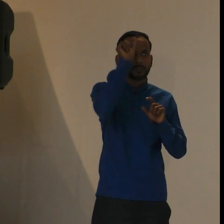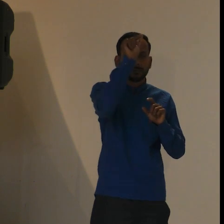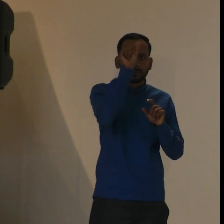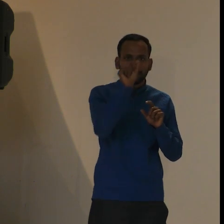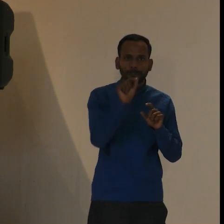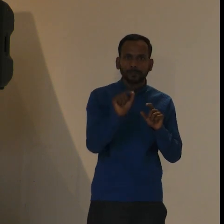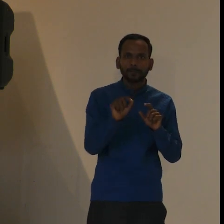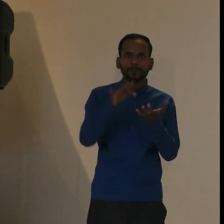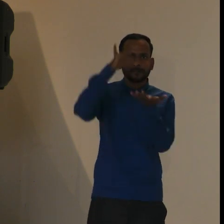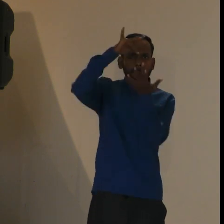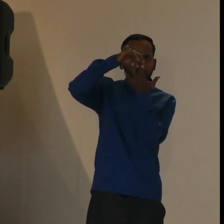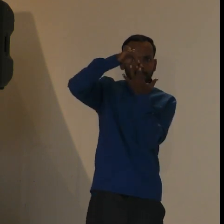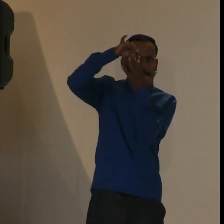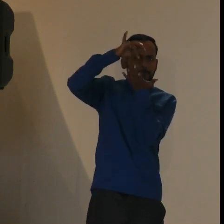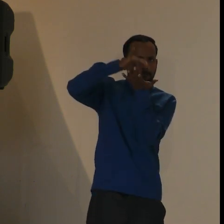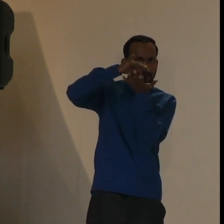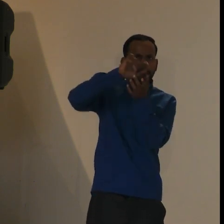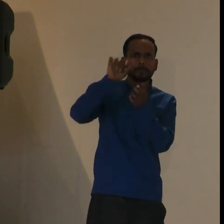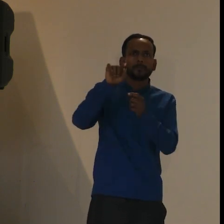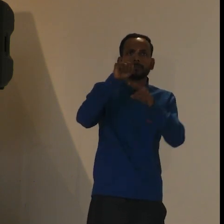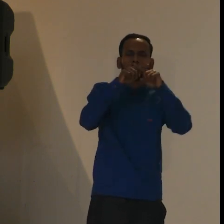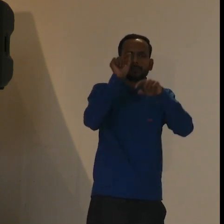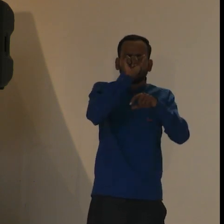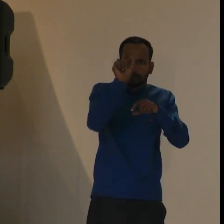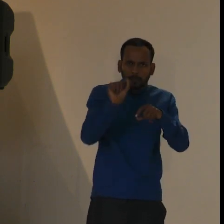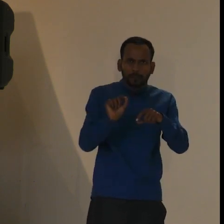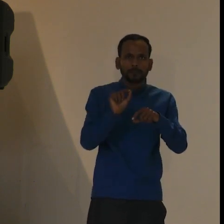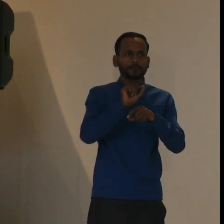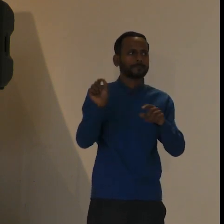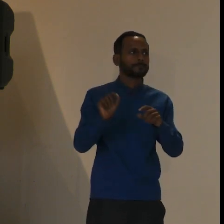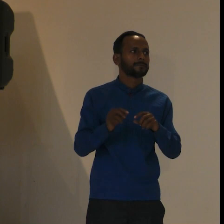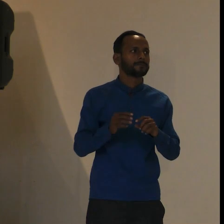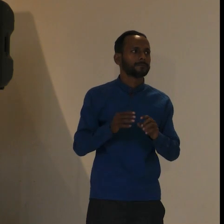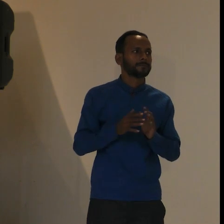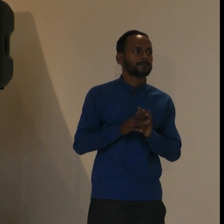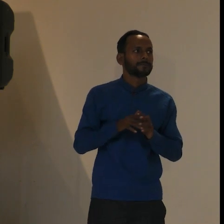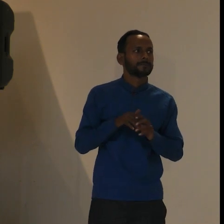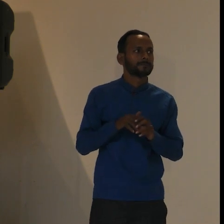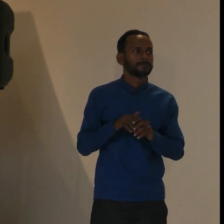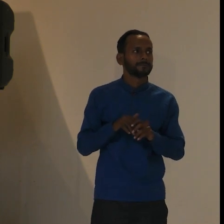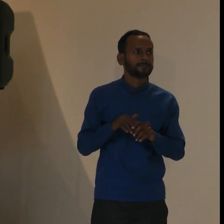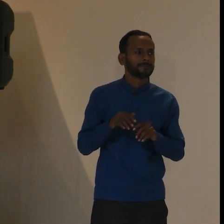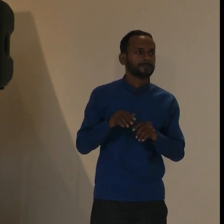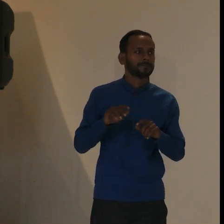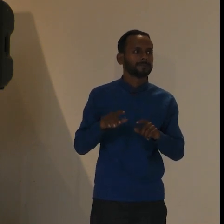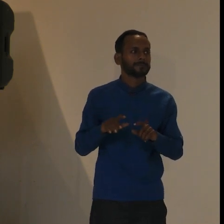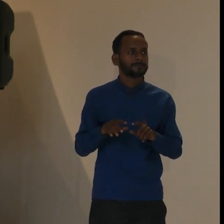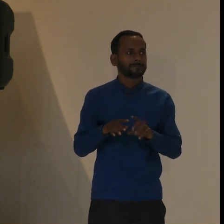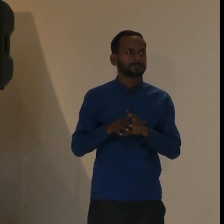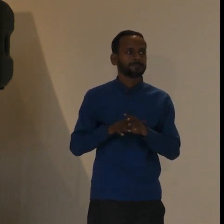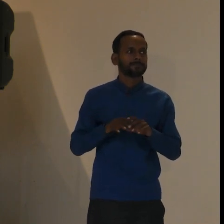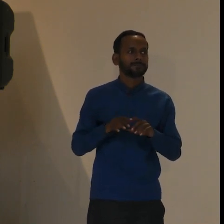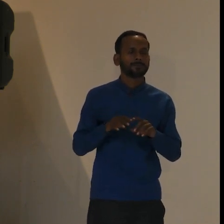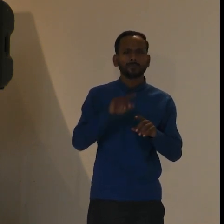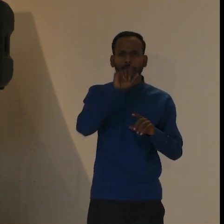periphery to the center. And they have marked out different years. So when the tree reached this level, Rani of Jhansi ruled, and then Akbar